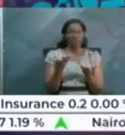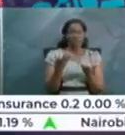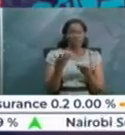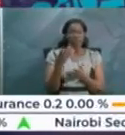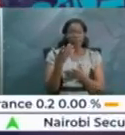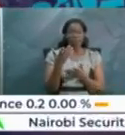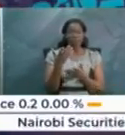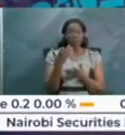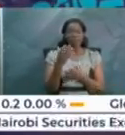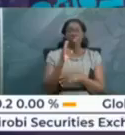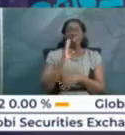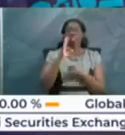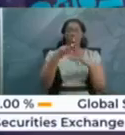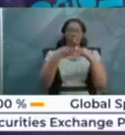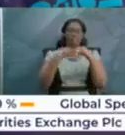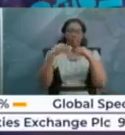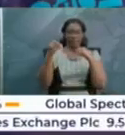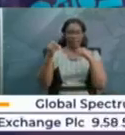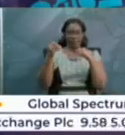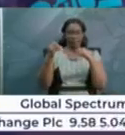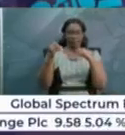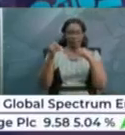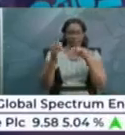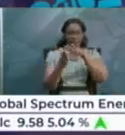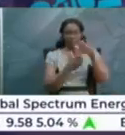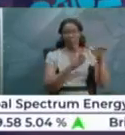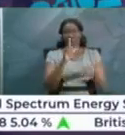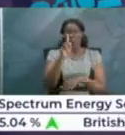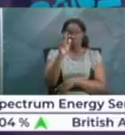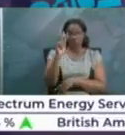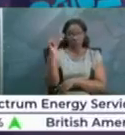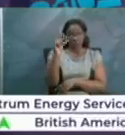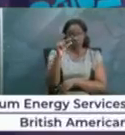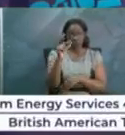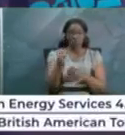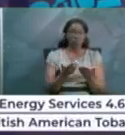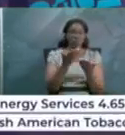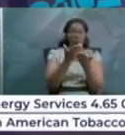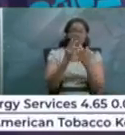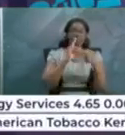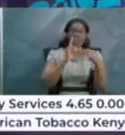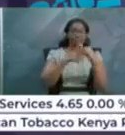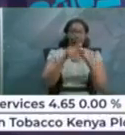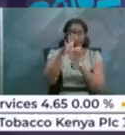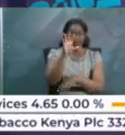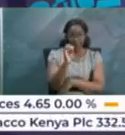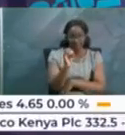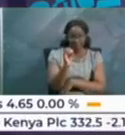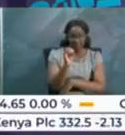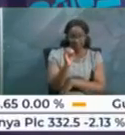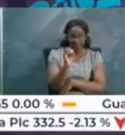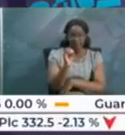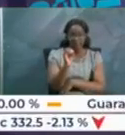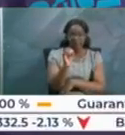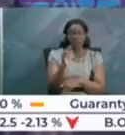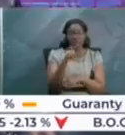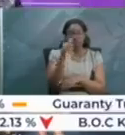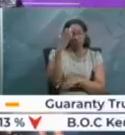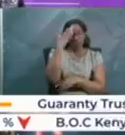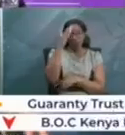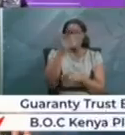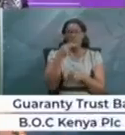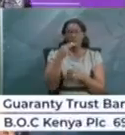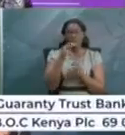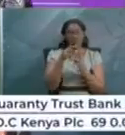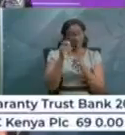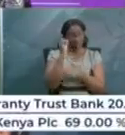500 grams at 380 Kenyan shillings. And for 1 kg, we're giving you at 750 Kenyan shillings. Now, we all know honey is expensive. Honey